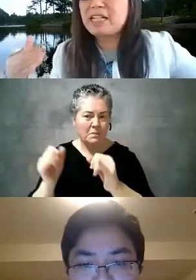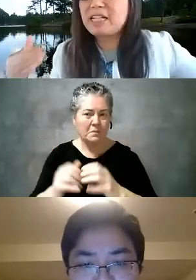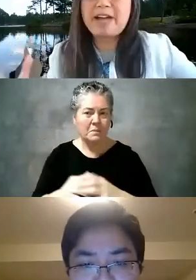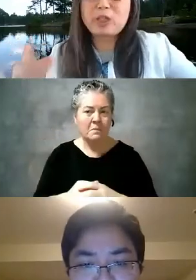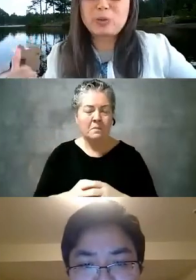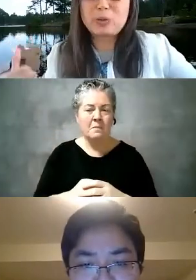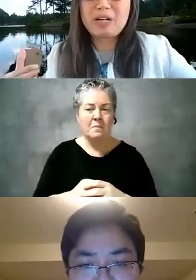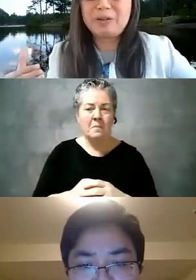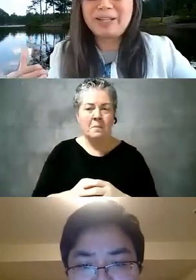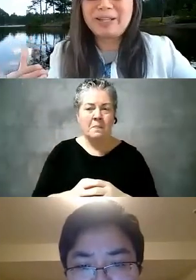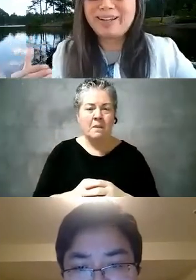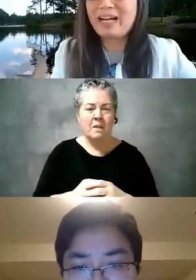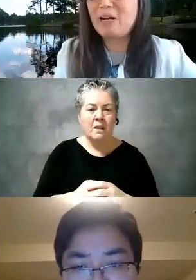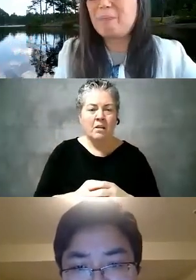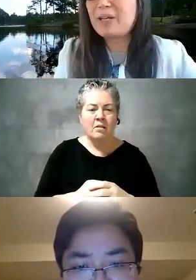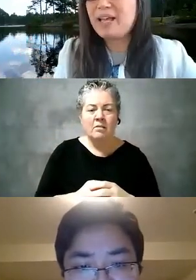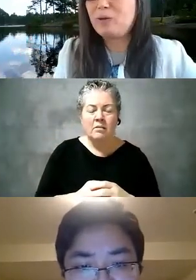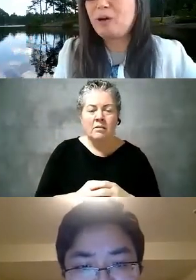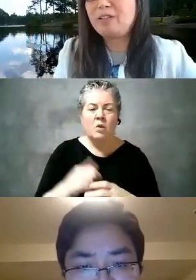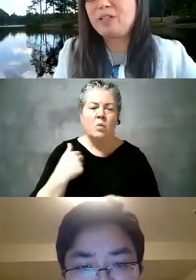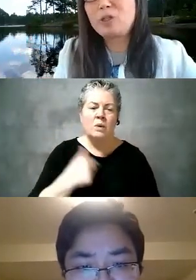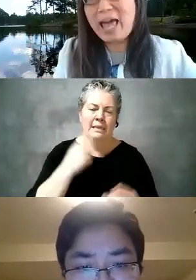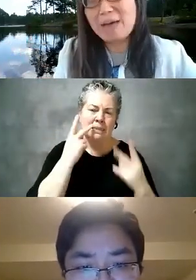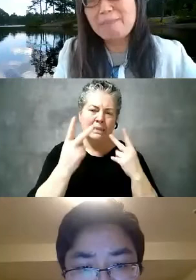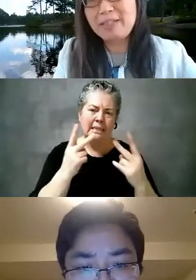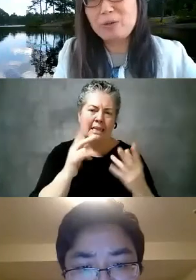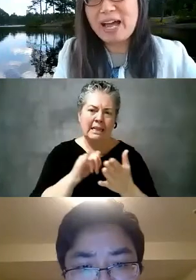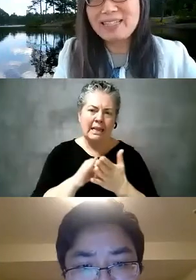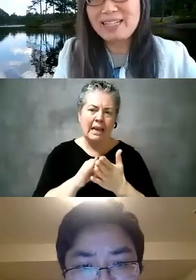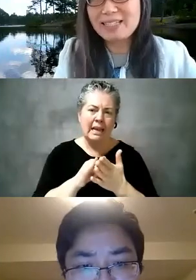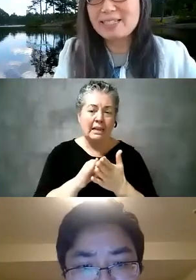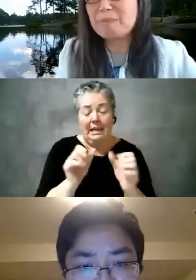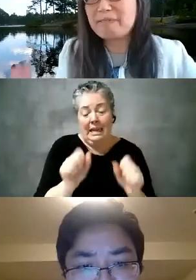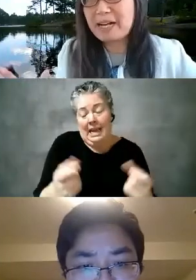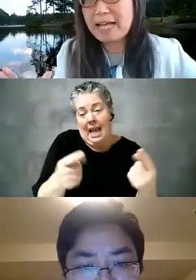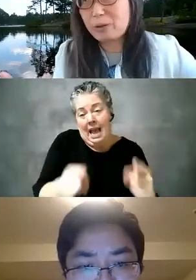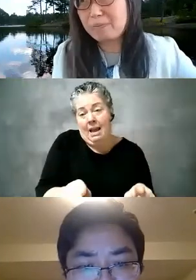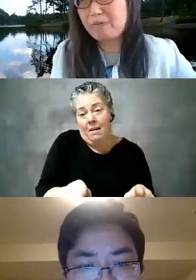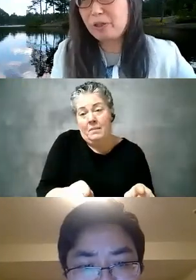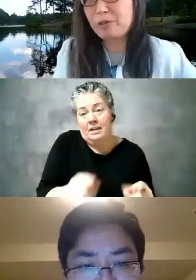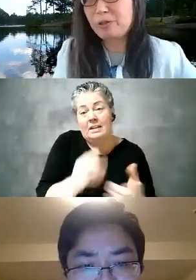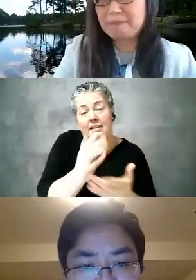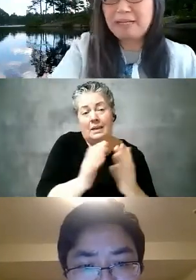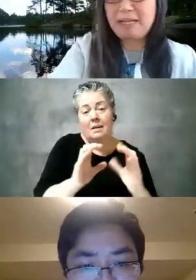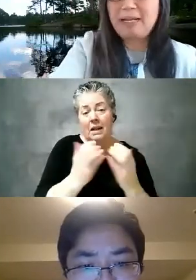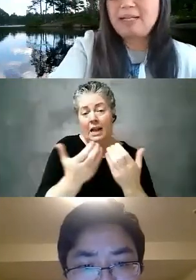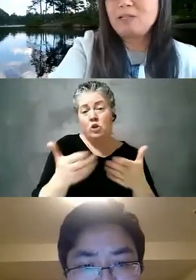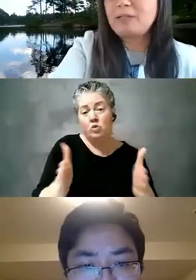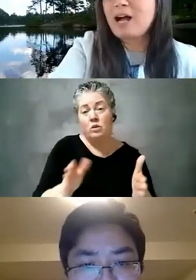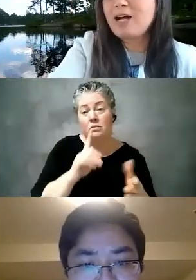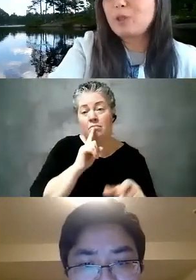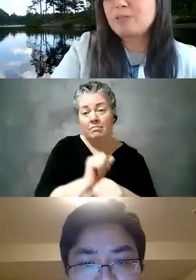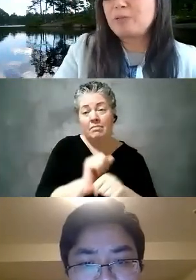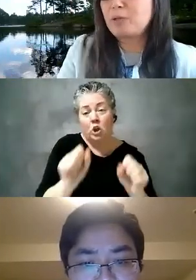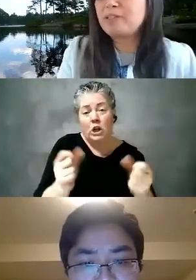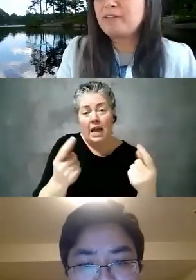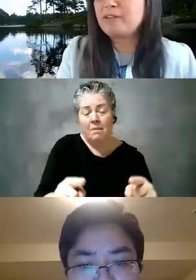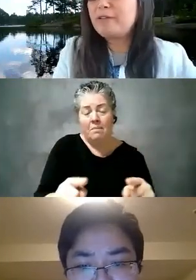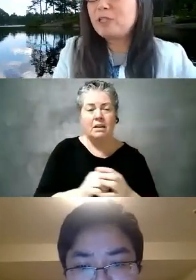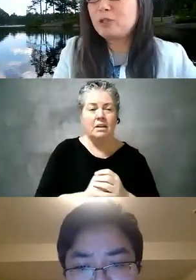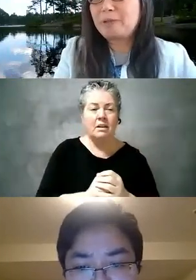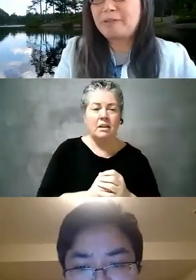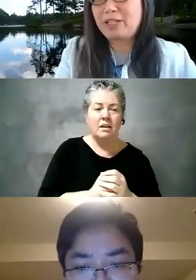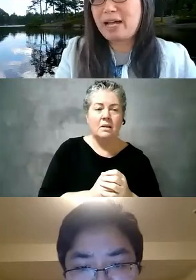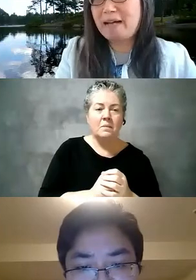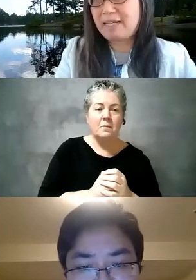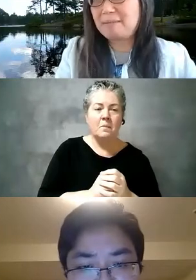in a counterfactual world. And although it could happen in reality in some of the classrooms for sure. So the contrast between the